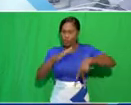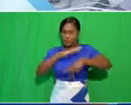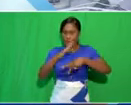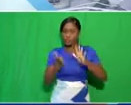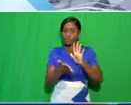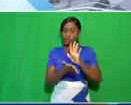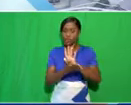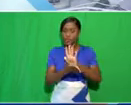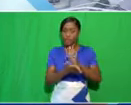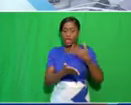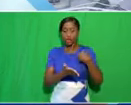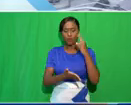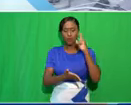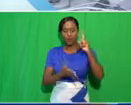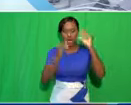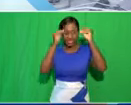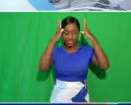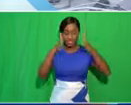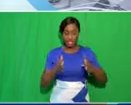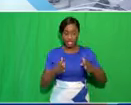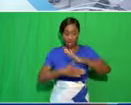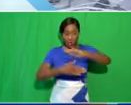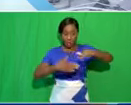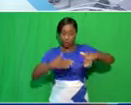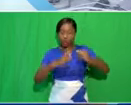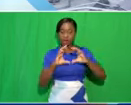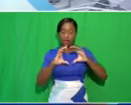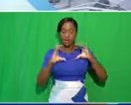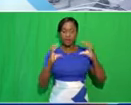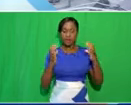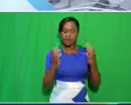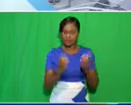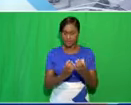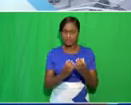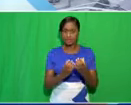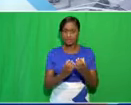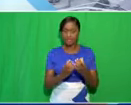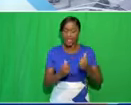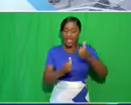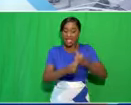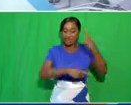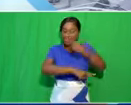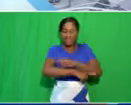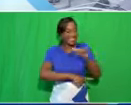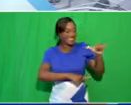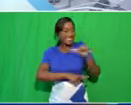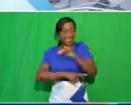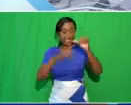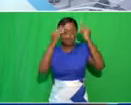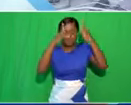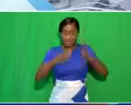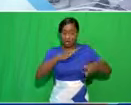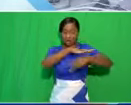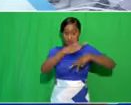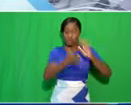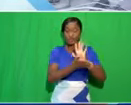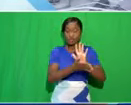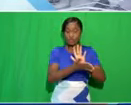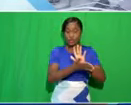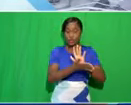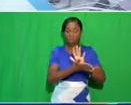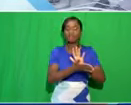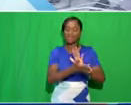have one teacher would take care of that child. So every day the child looked forward to that teacher like a mother, and